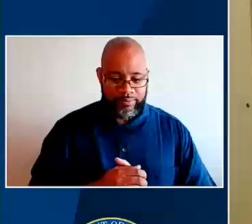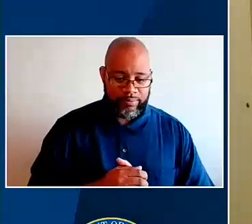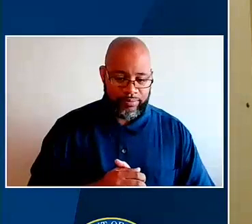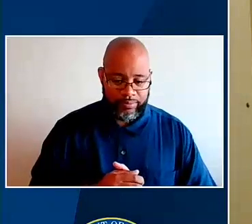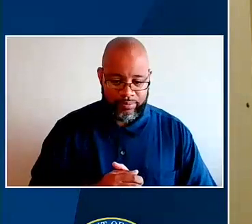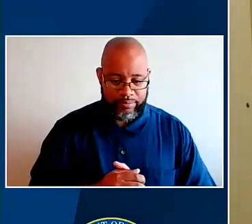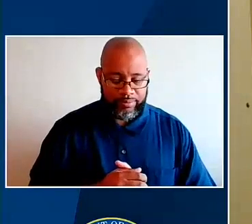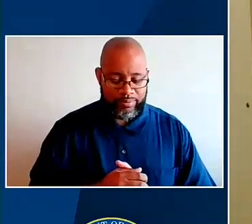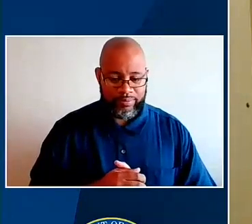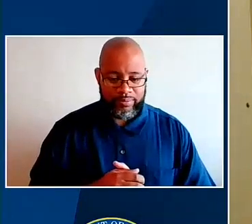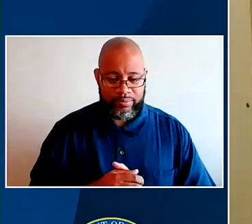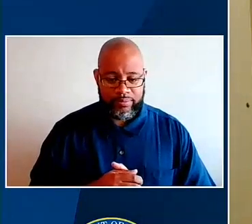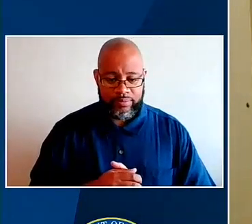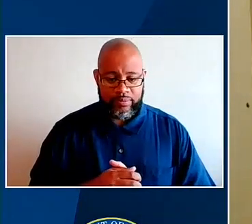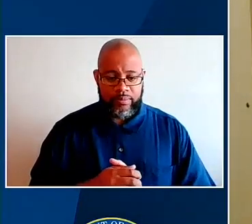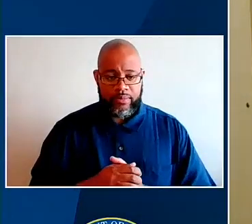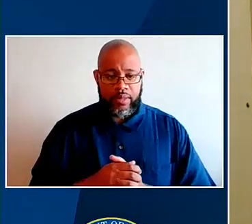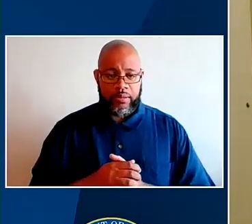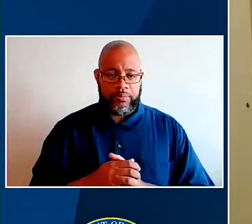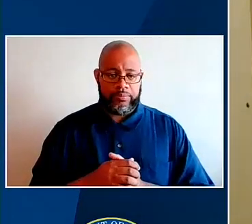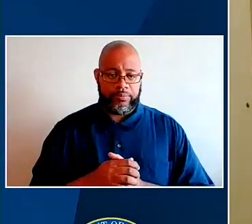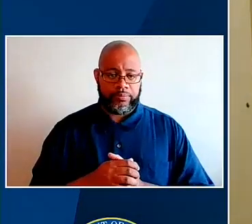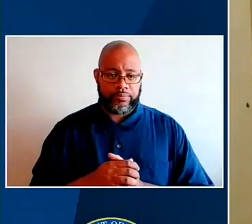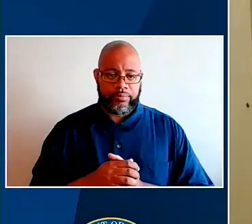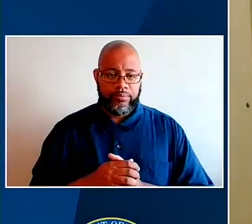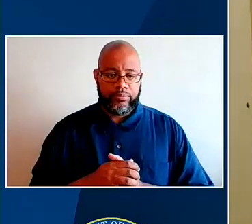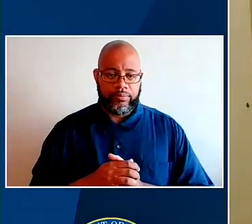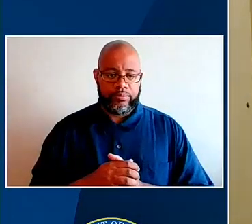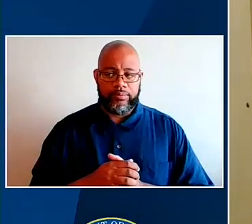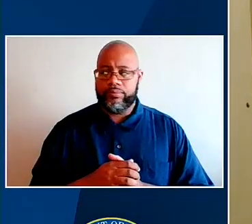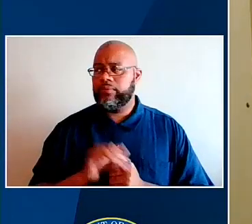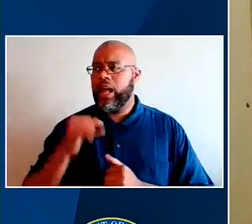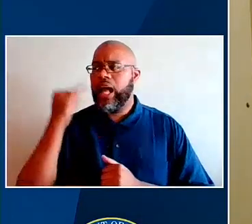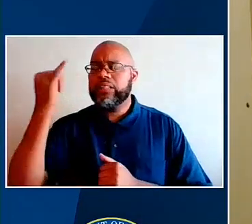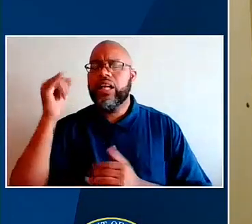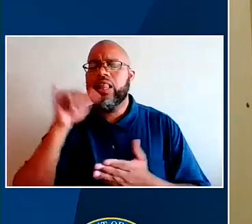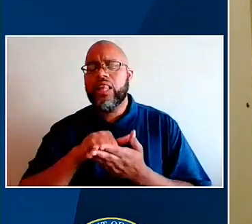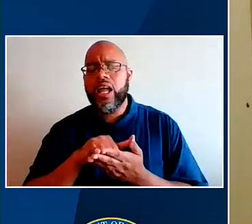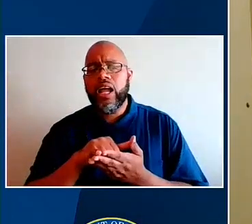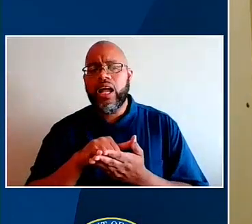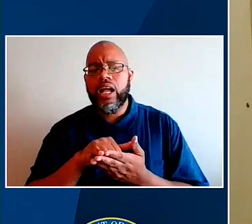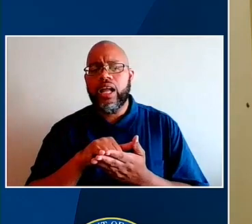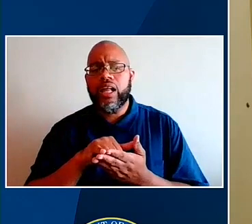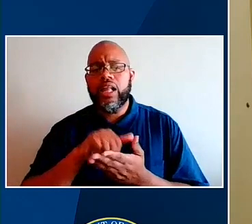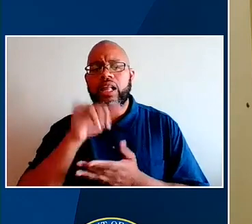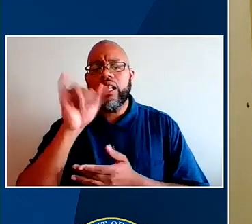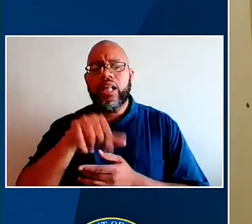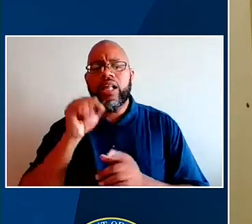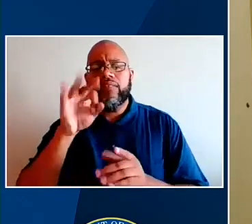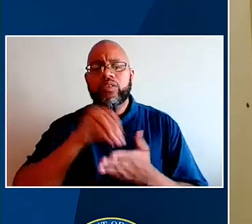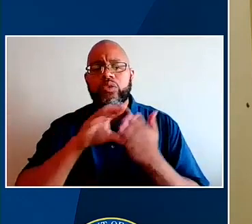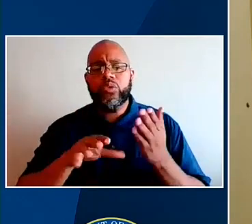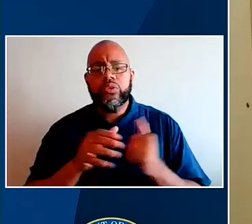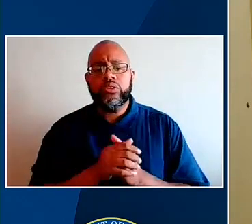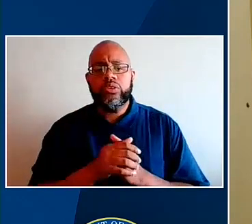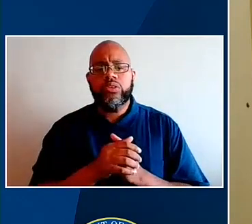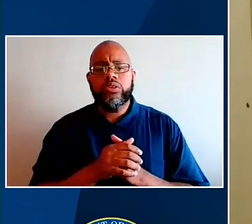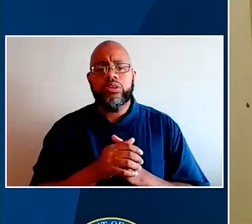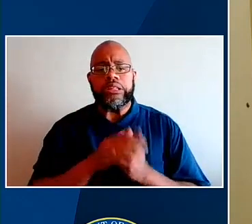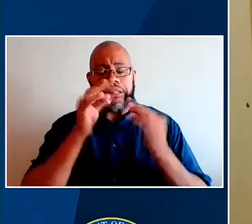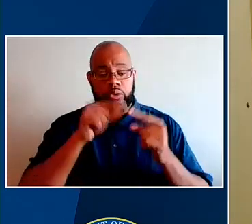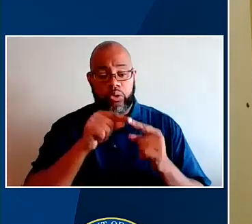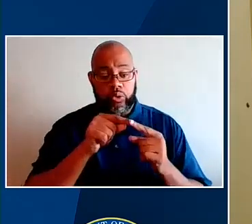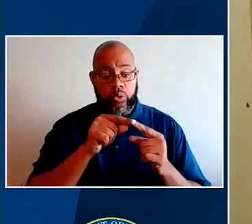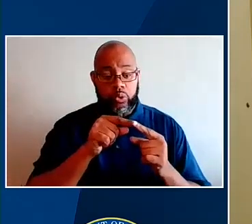these conversations, but it is the idea that this, then if students choose to opt in